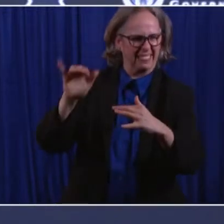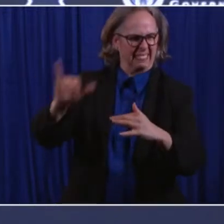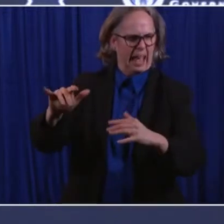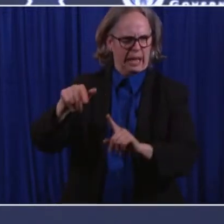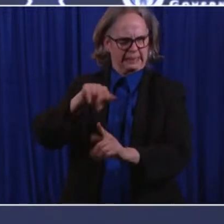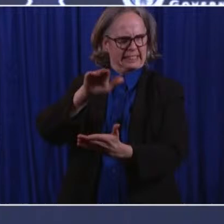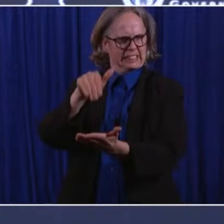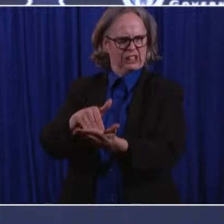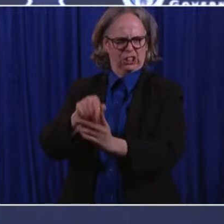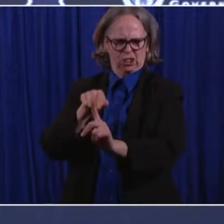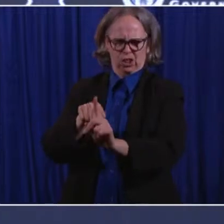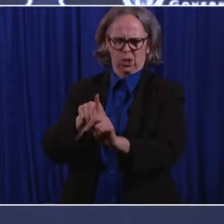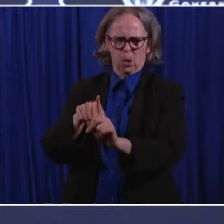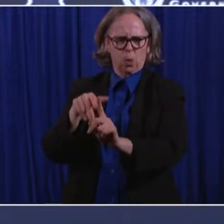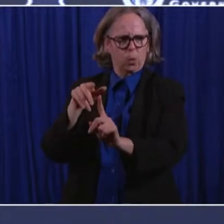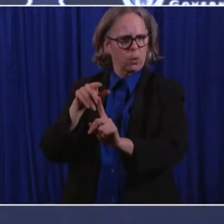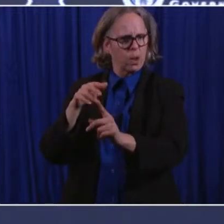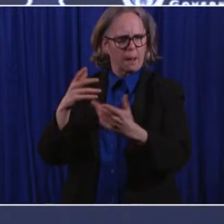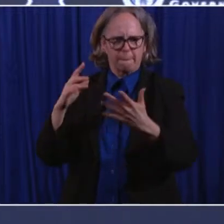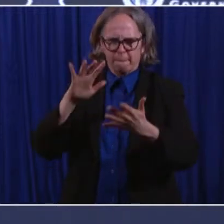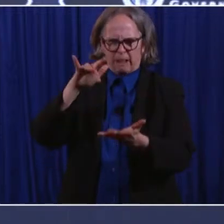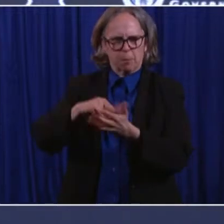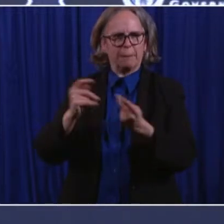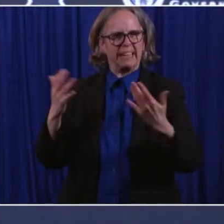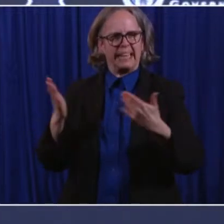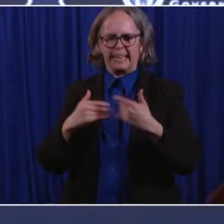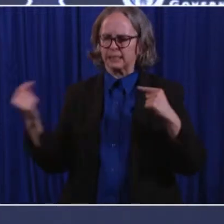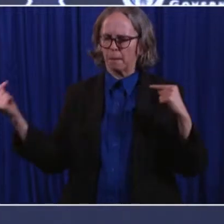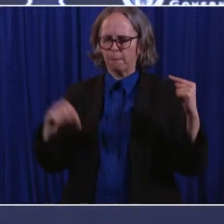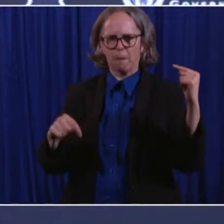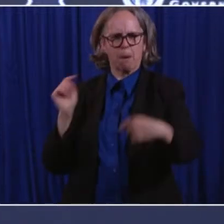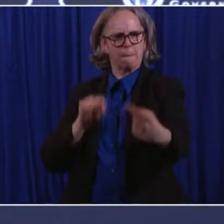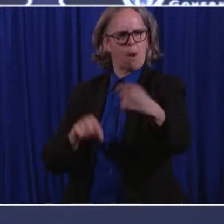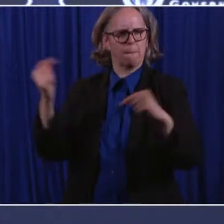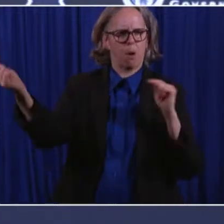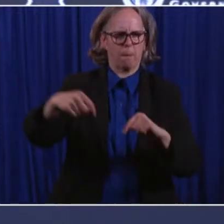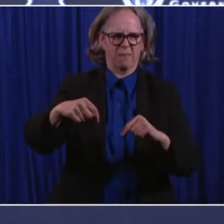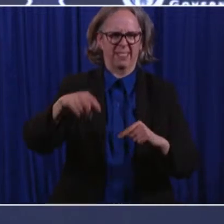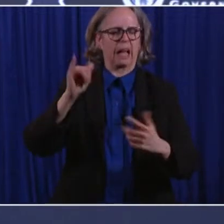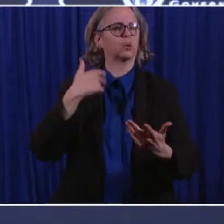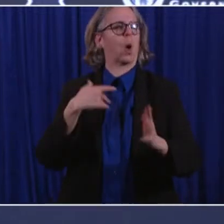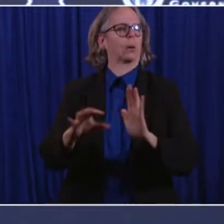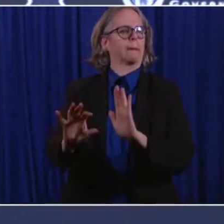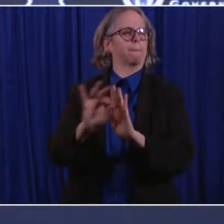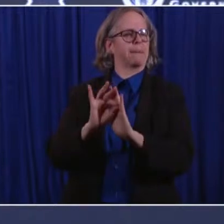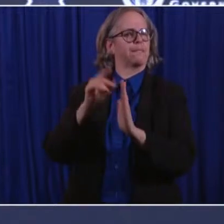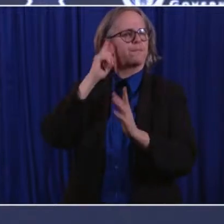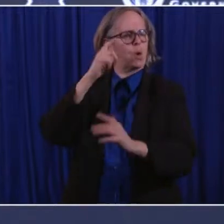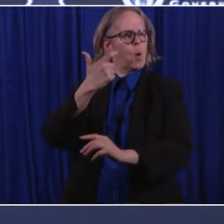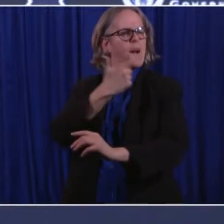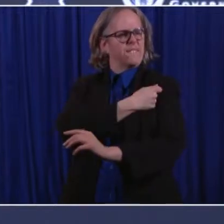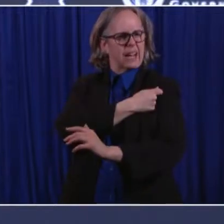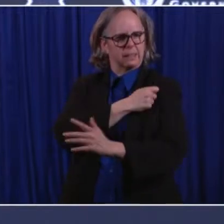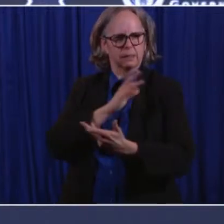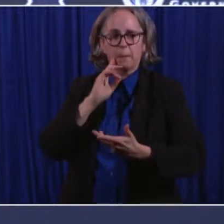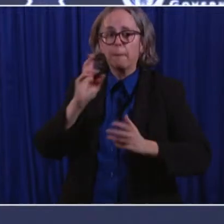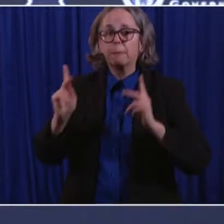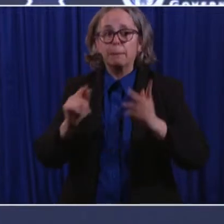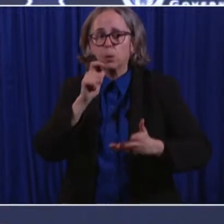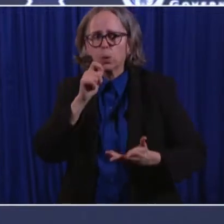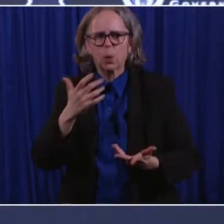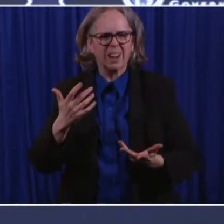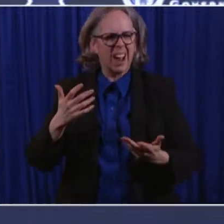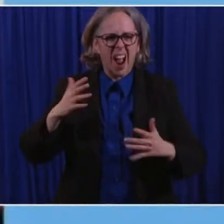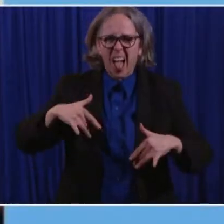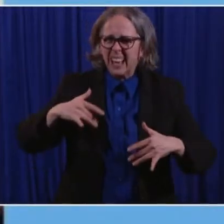location, its accessibility to high-risk and underserved populations, and its proximity